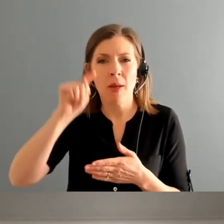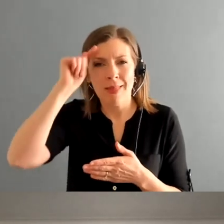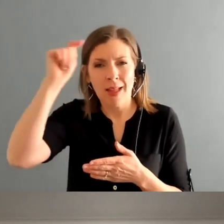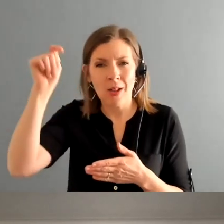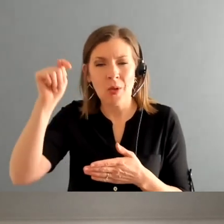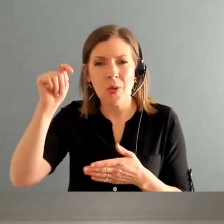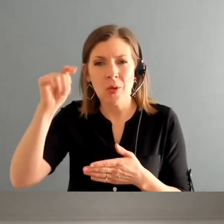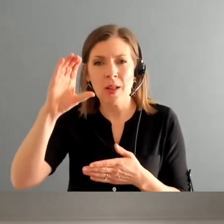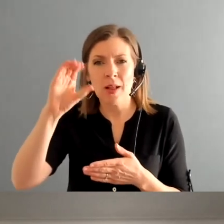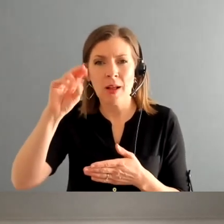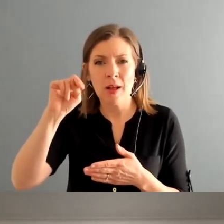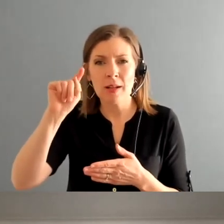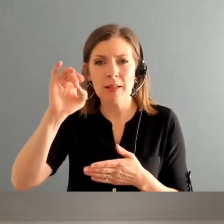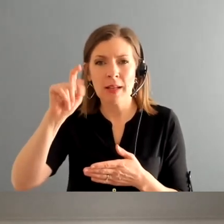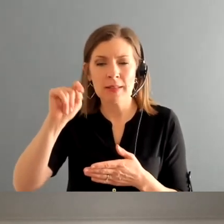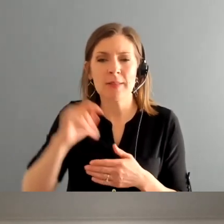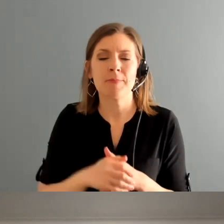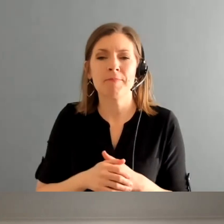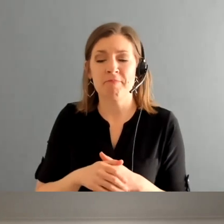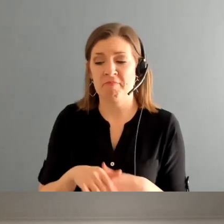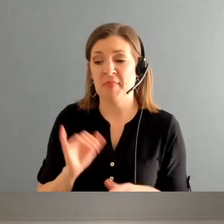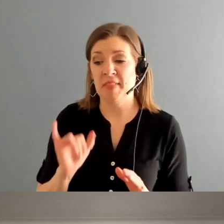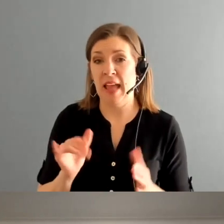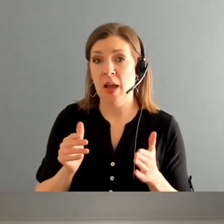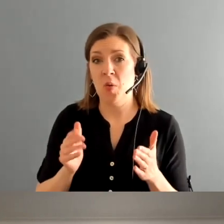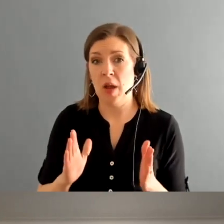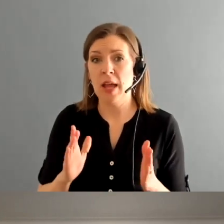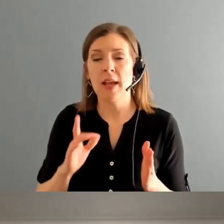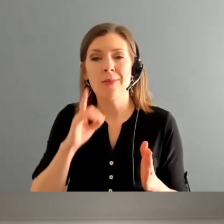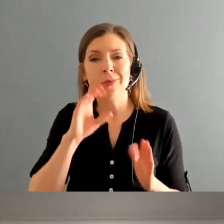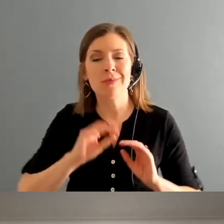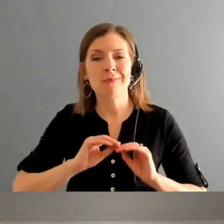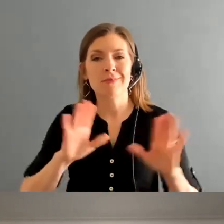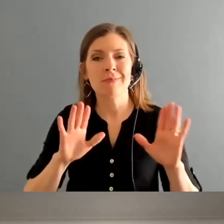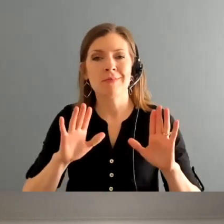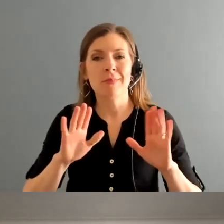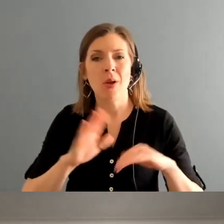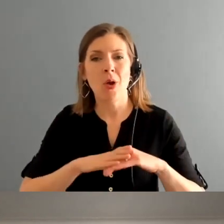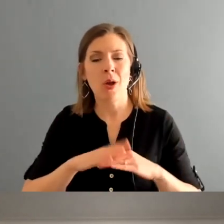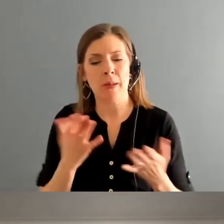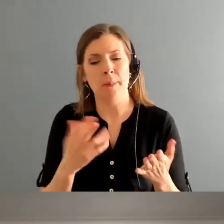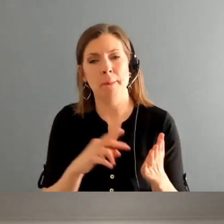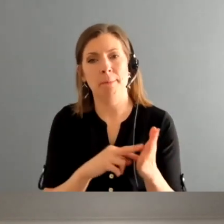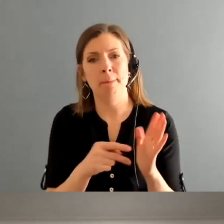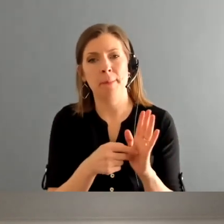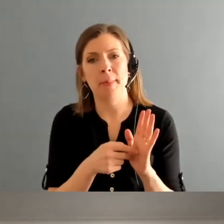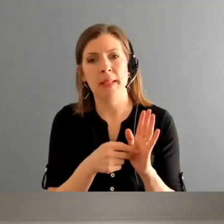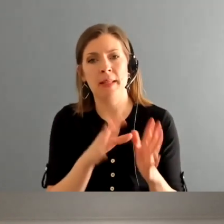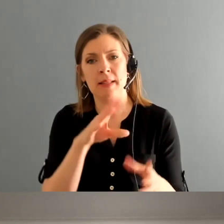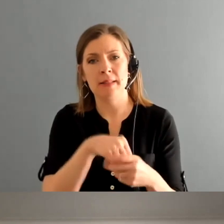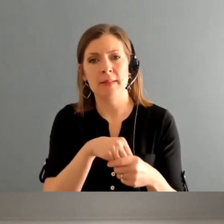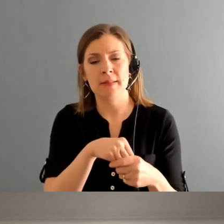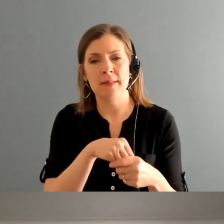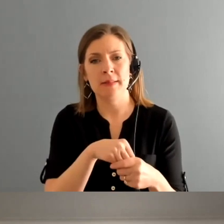context and maybe in that way throw light on the meanings in the work, if